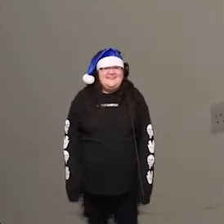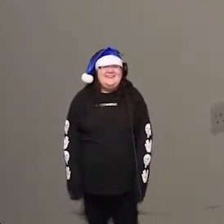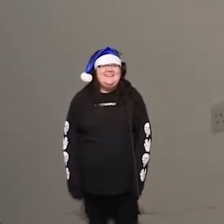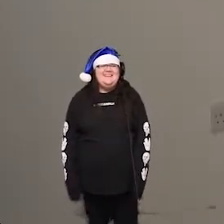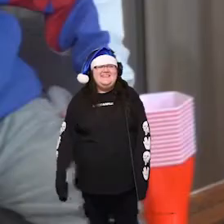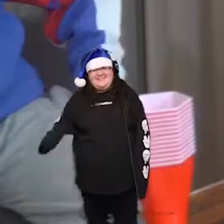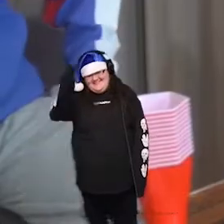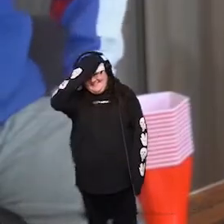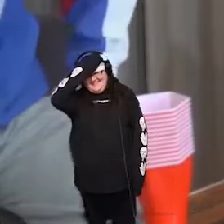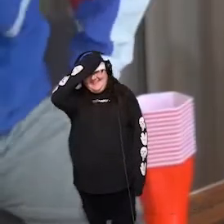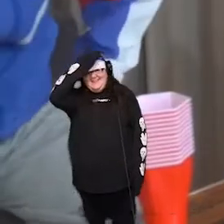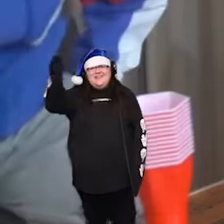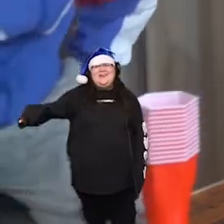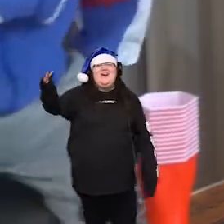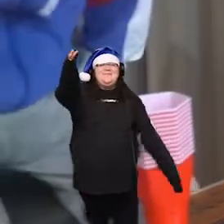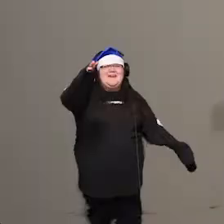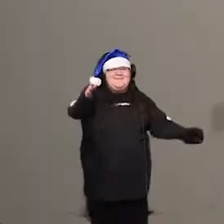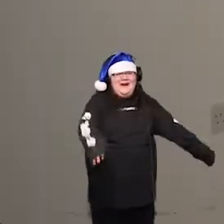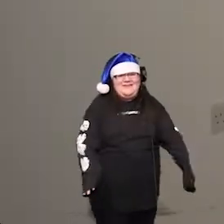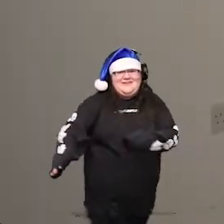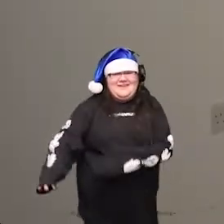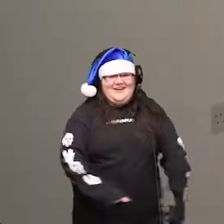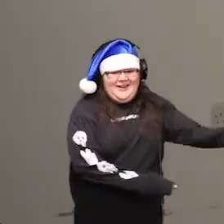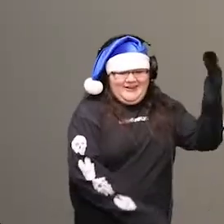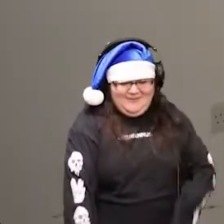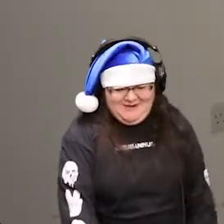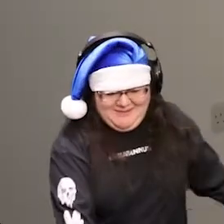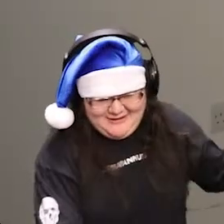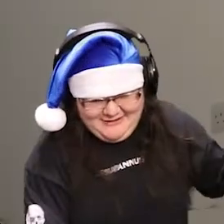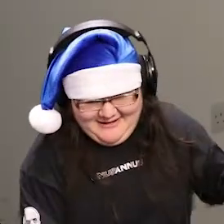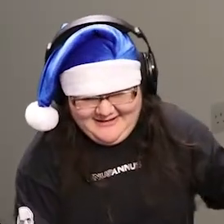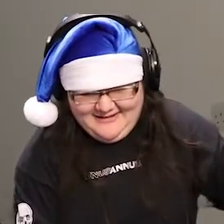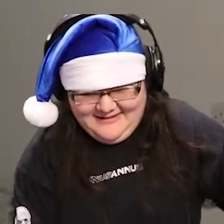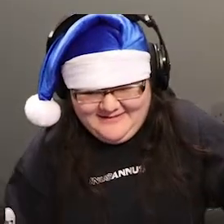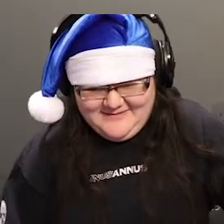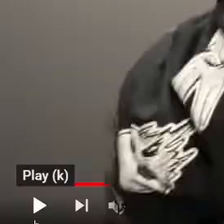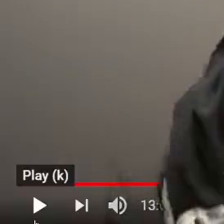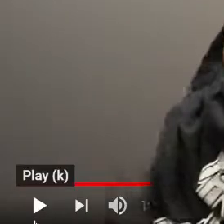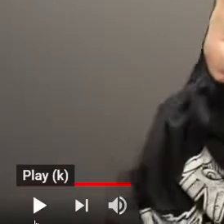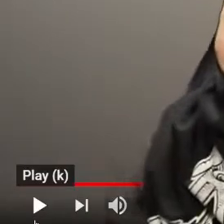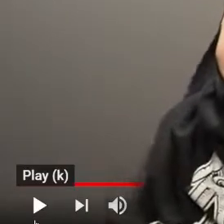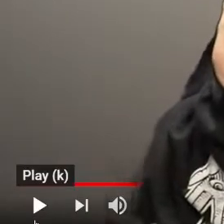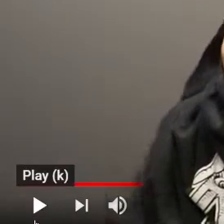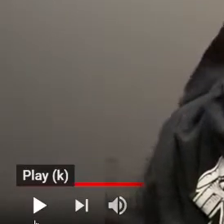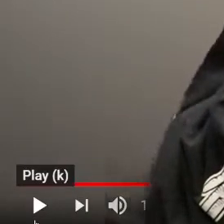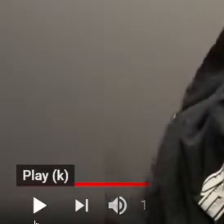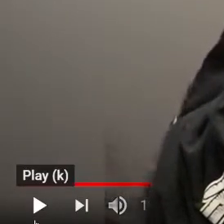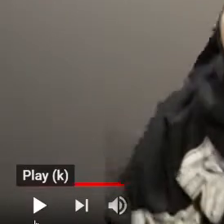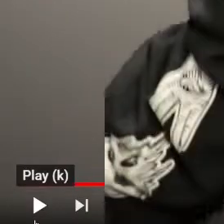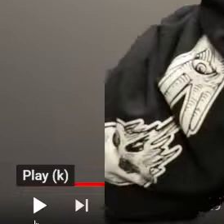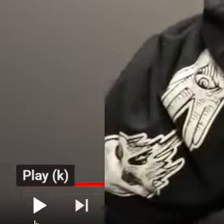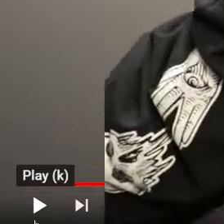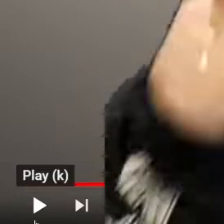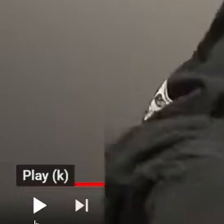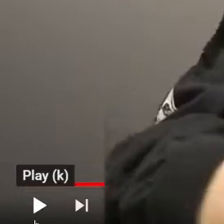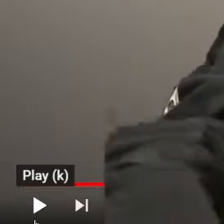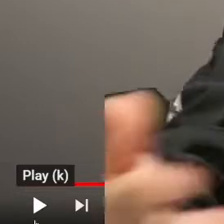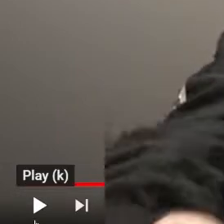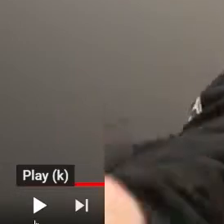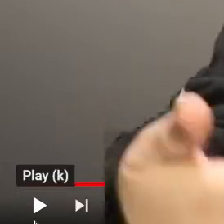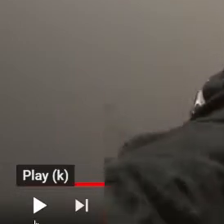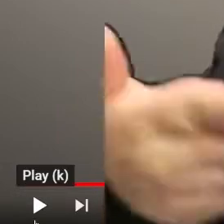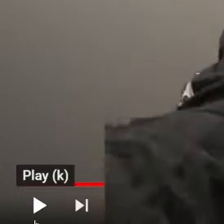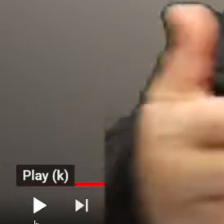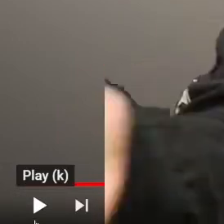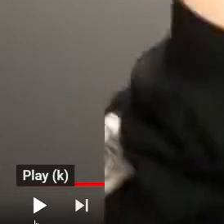What did you say? I just know it's not. Sorry, my battery's gonna die, so I'll be right back. Sorry. Usually I wouldn't care if the battery's about to die and it would,